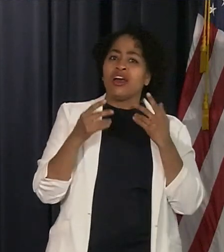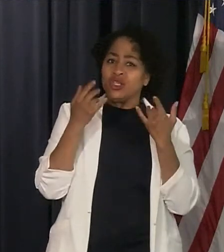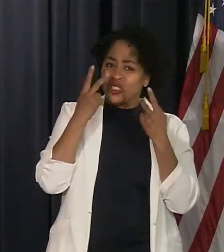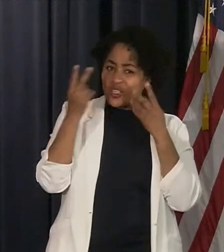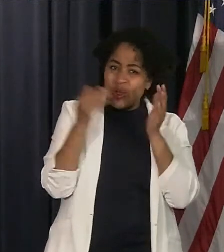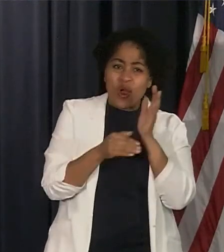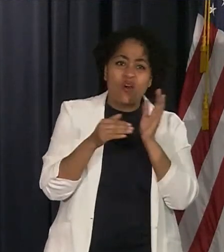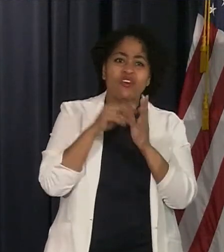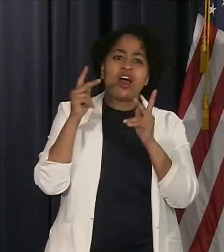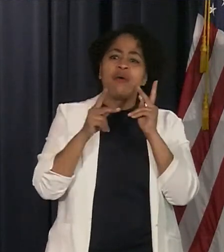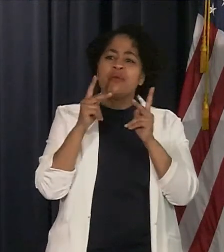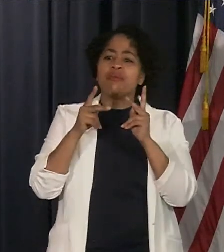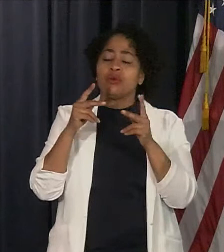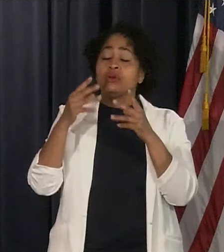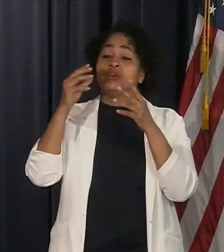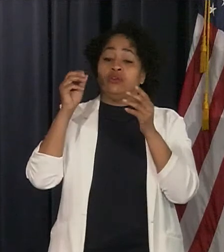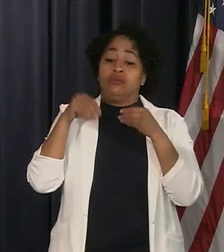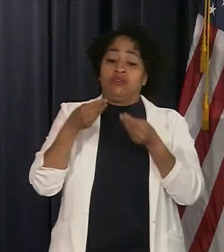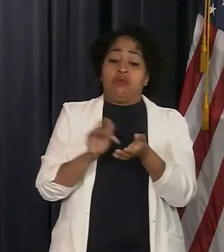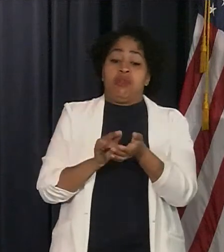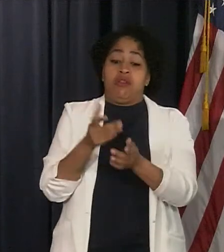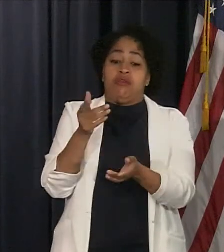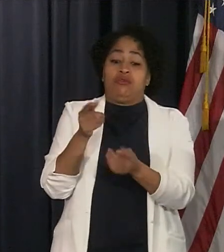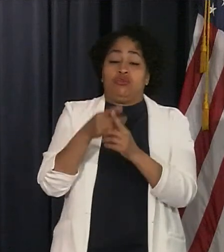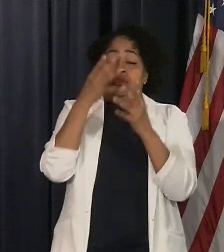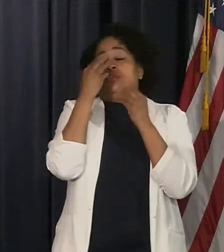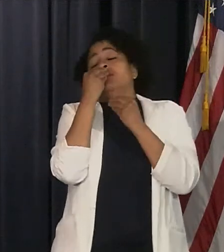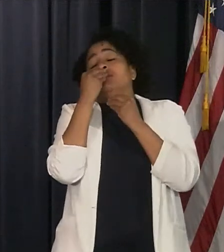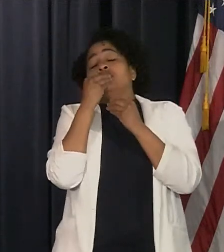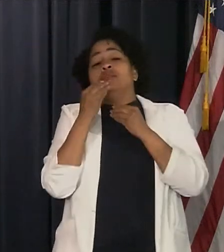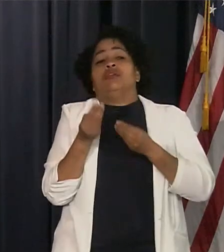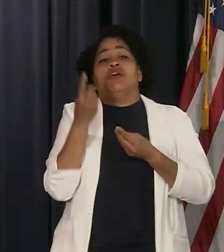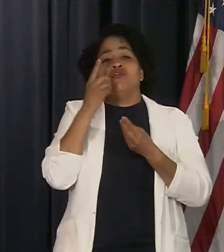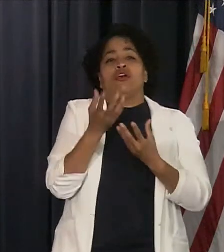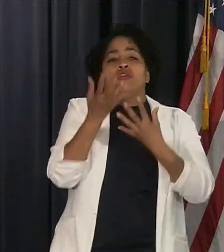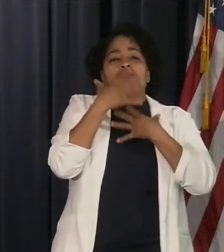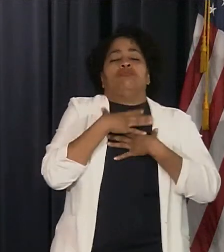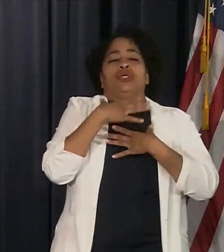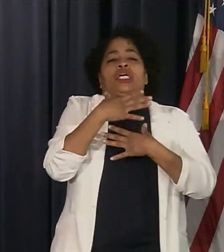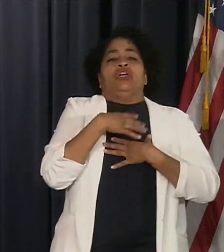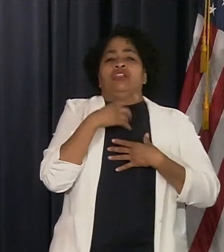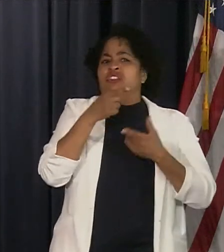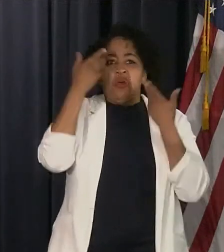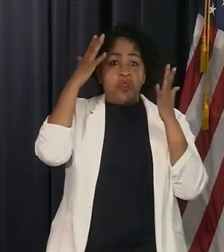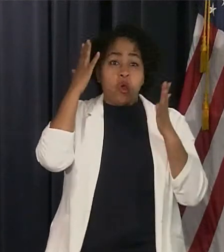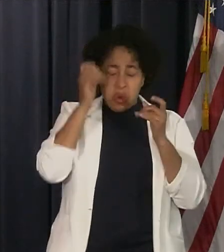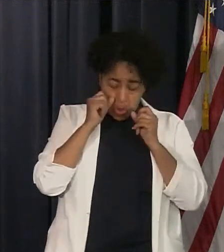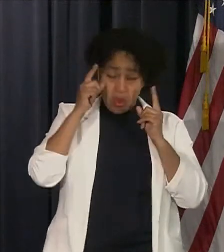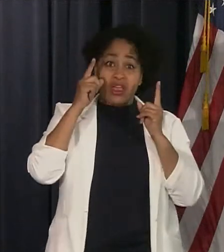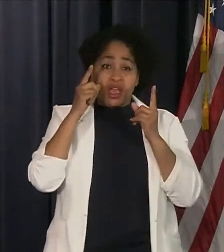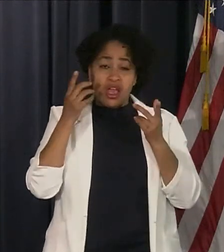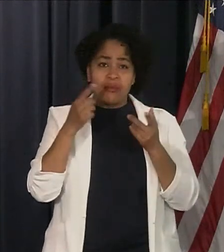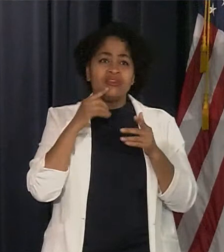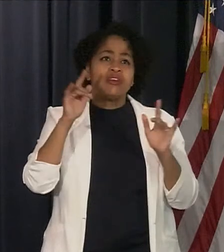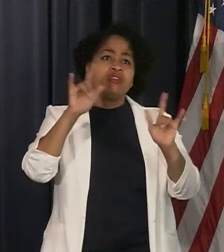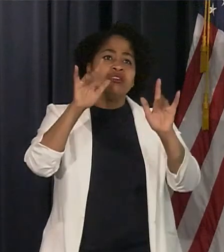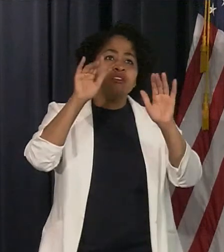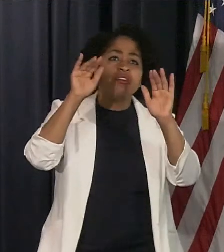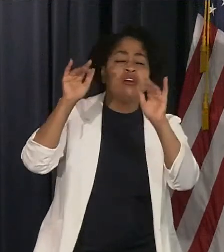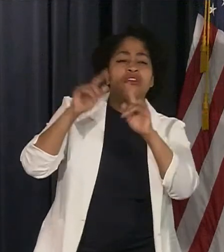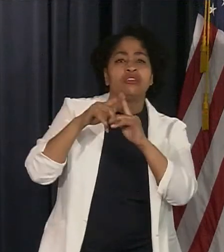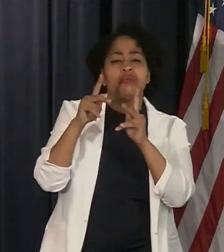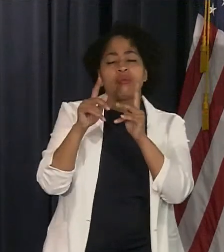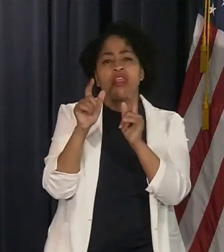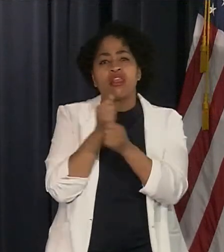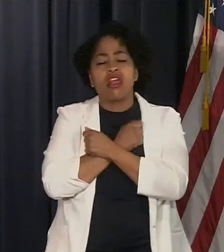let the machine breathe for them, and they don't know as they're being put under whether they're ever going to wake up. And as they're saying goodbye to their loved ones, they're